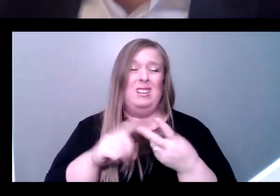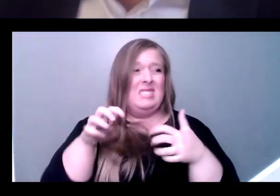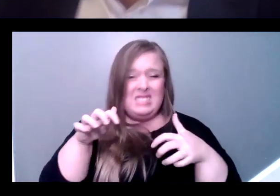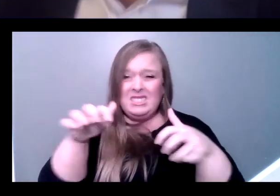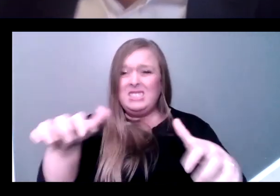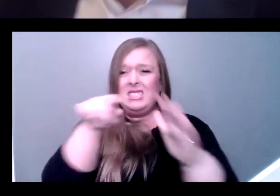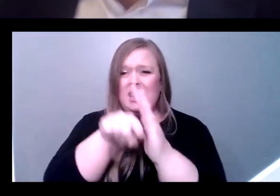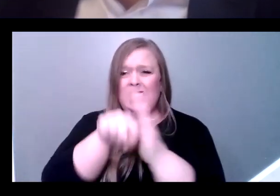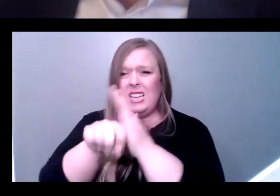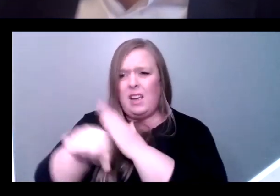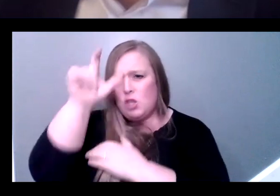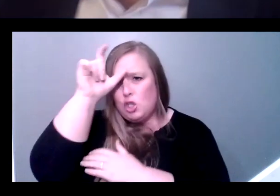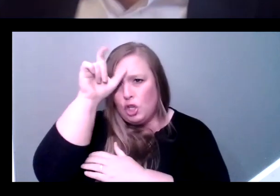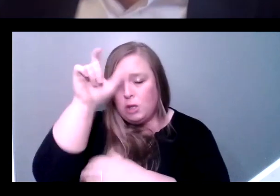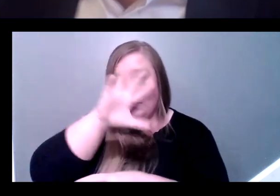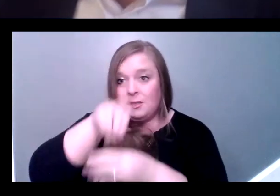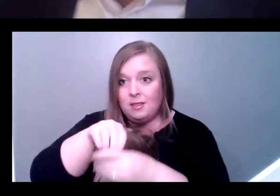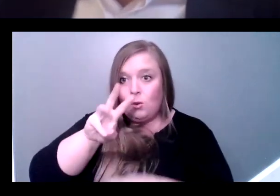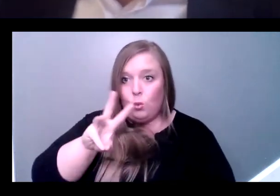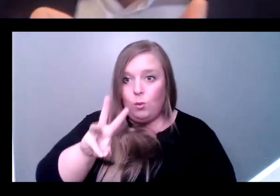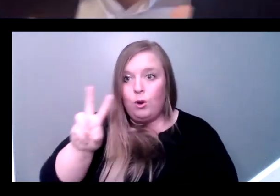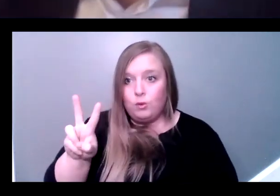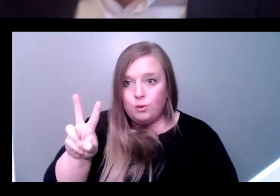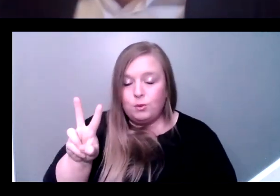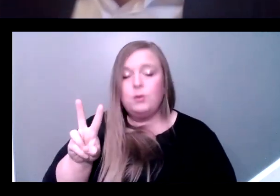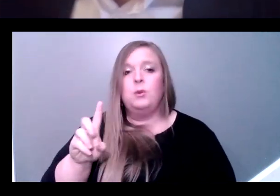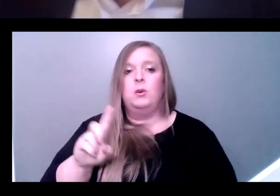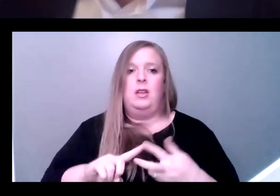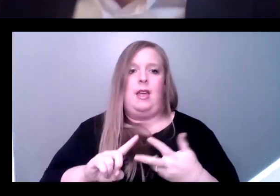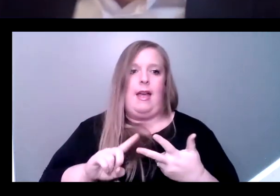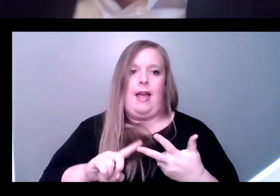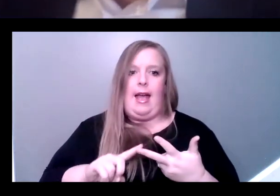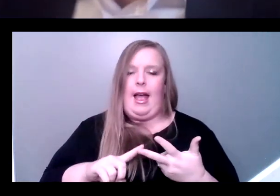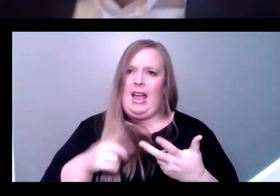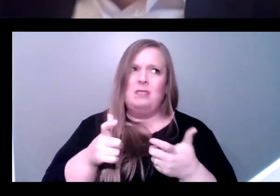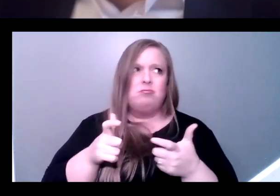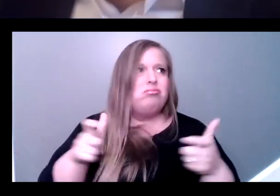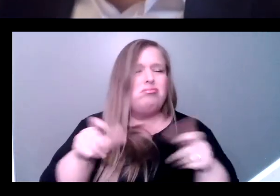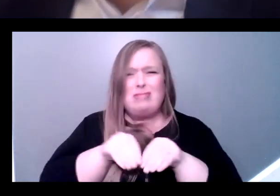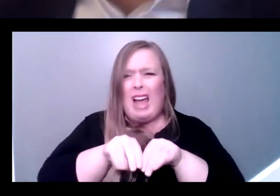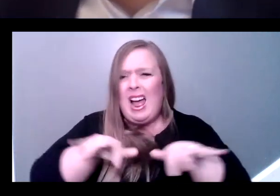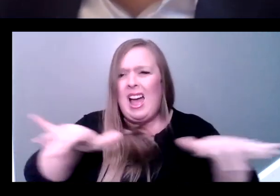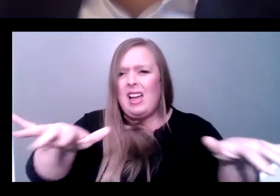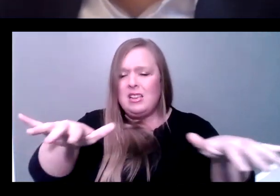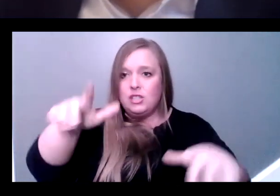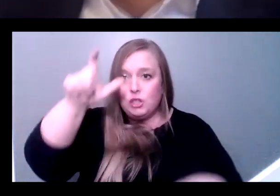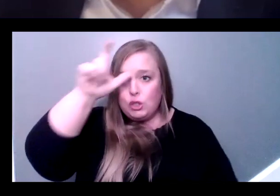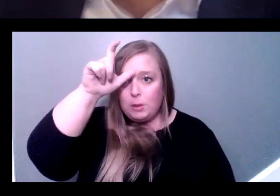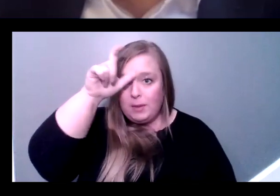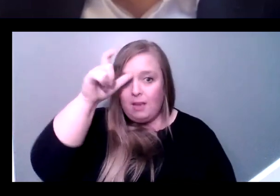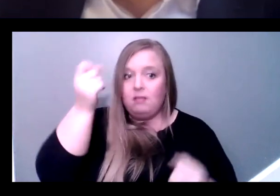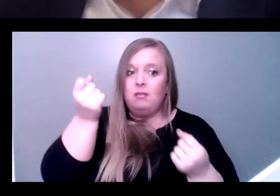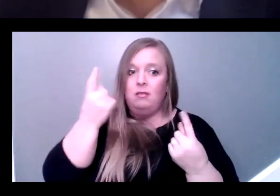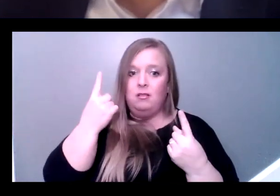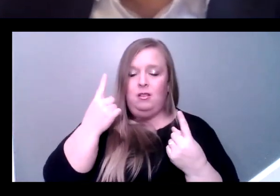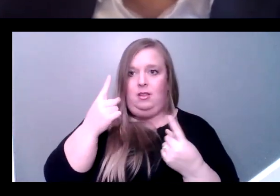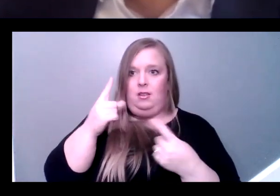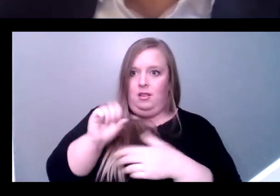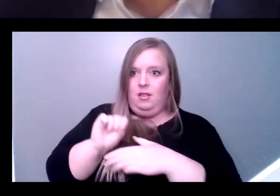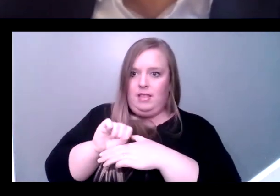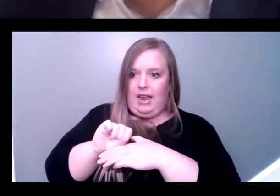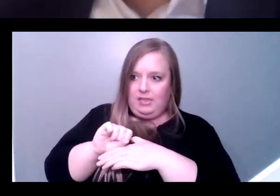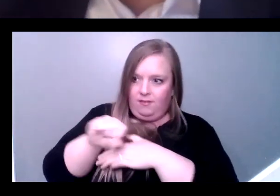600,000 ethnic Serbs in the region, 30,000 Jews, and 29,000 Roma in Croatia and Bosnia and